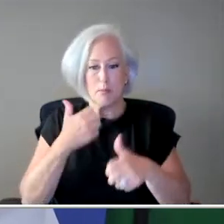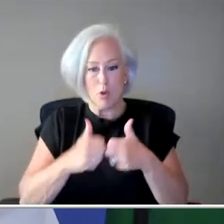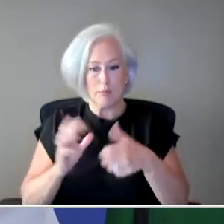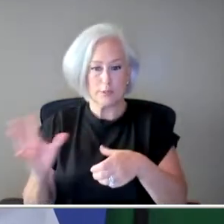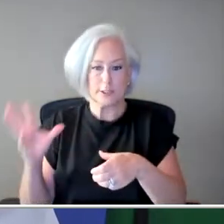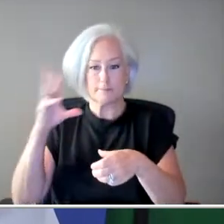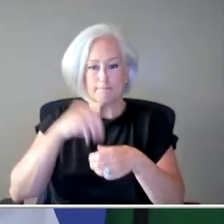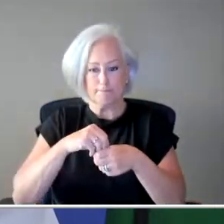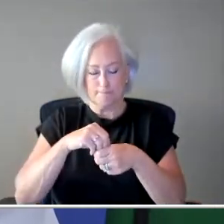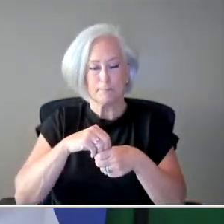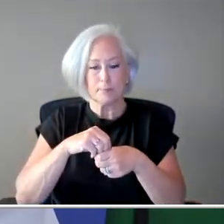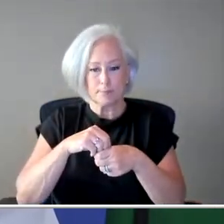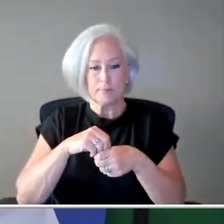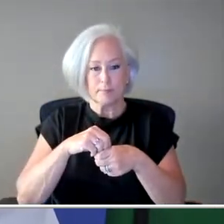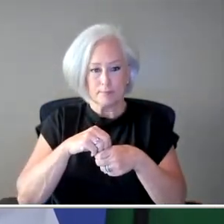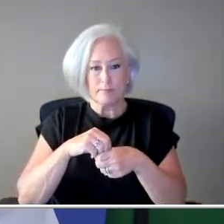the